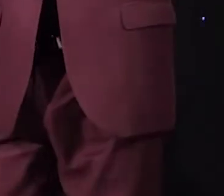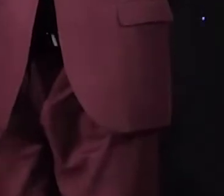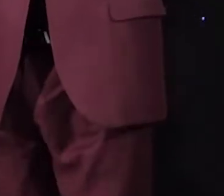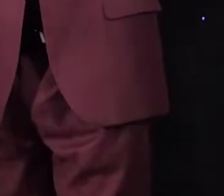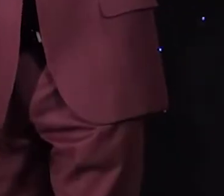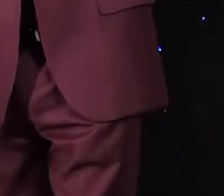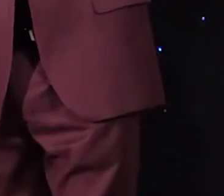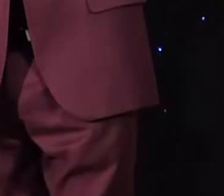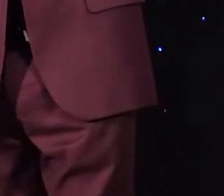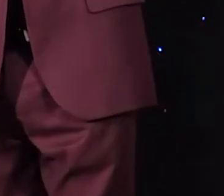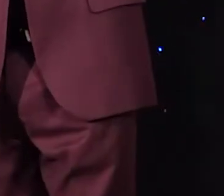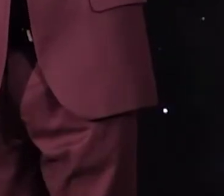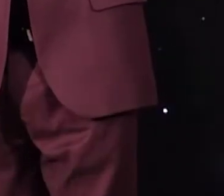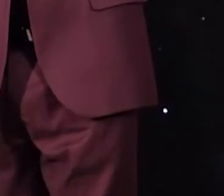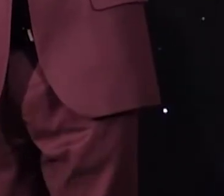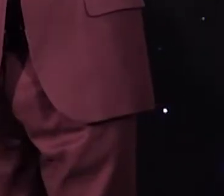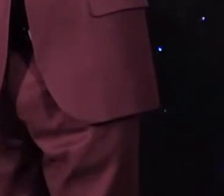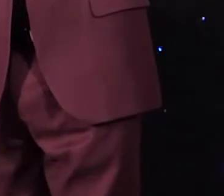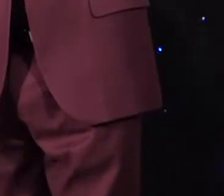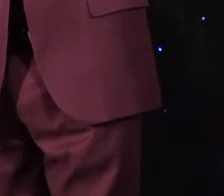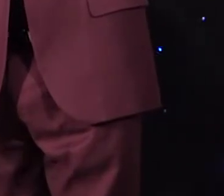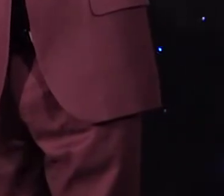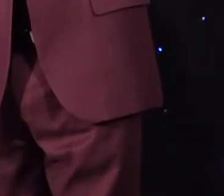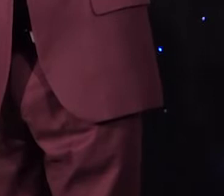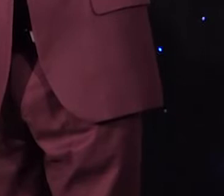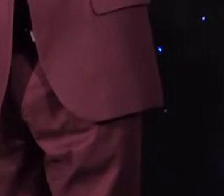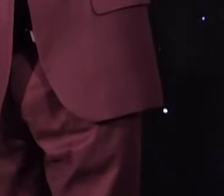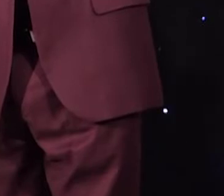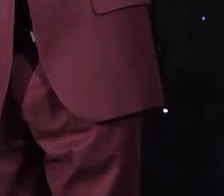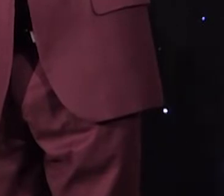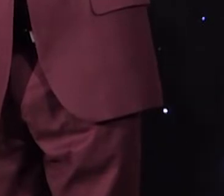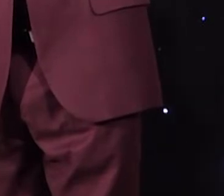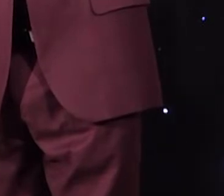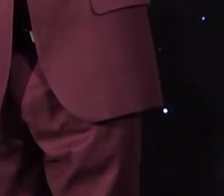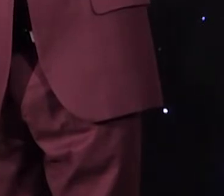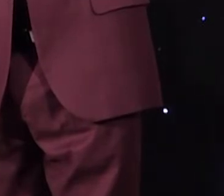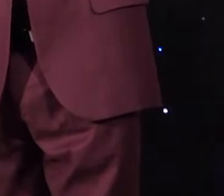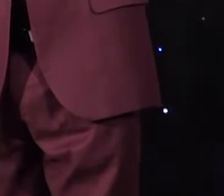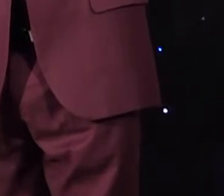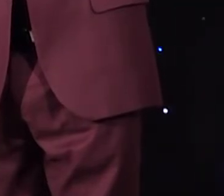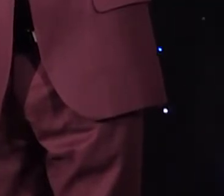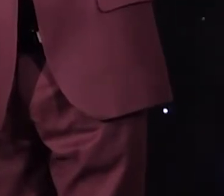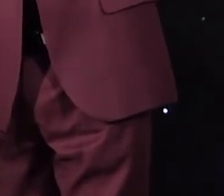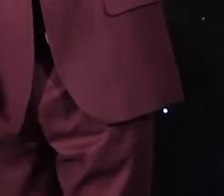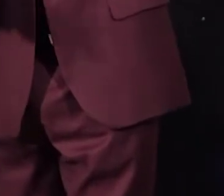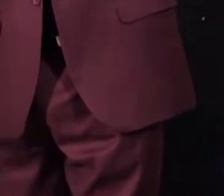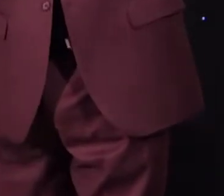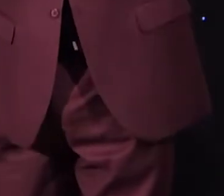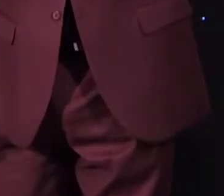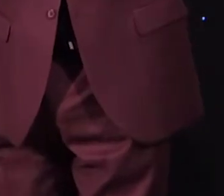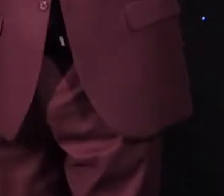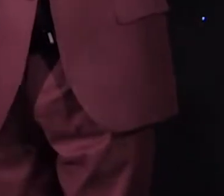That is why he says in verse 15 that to receive the promise eternal and the word there is inheritance.